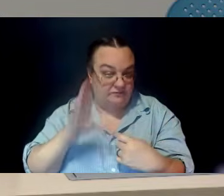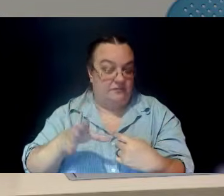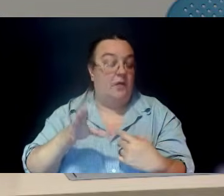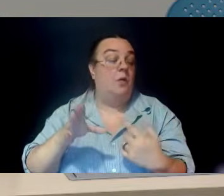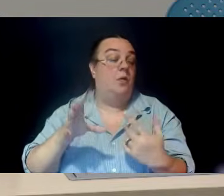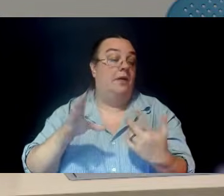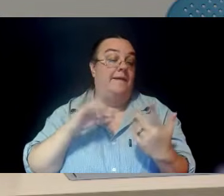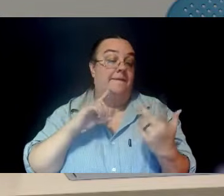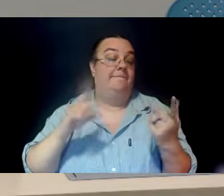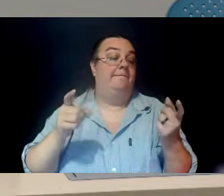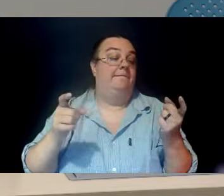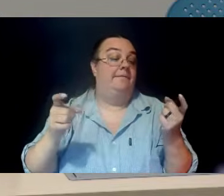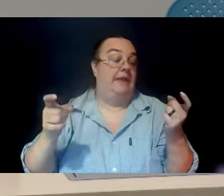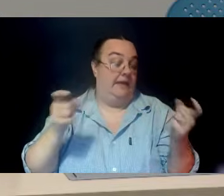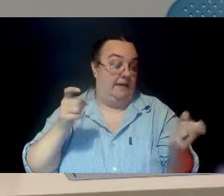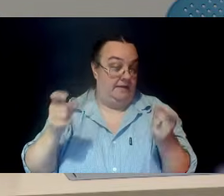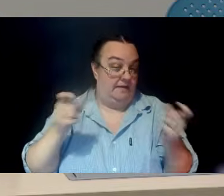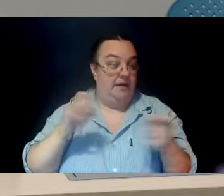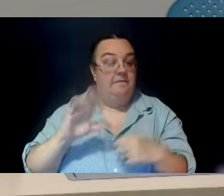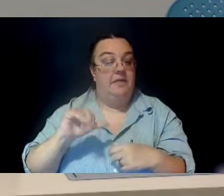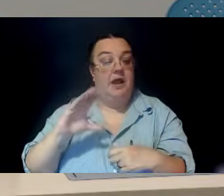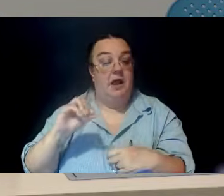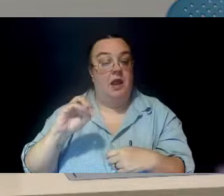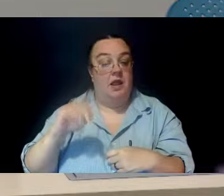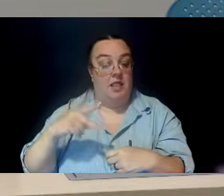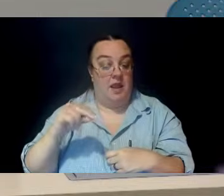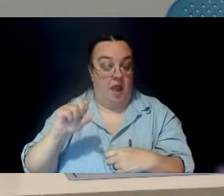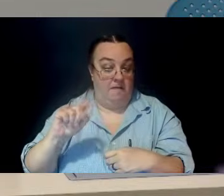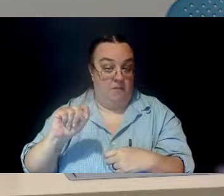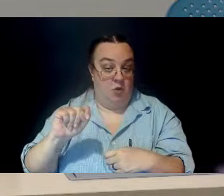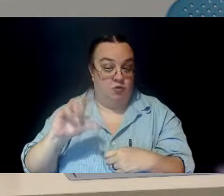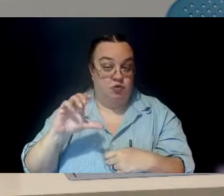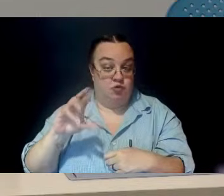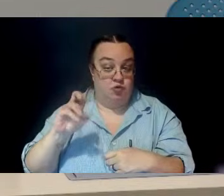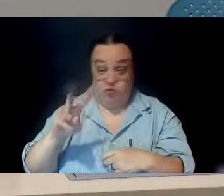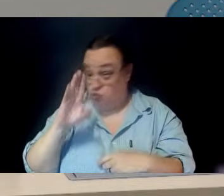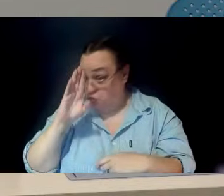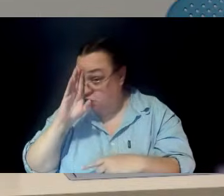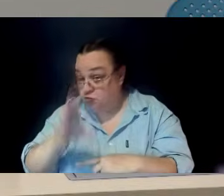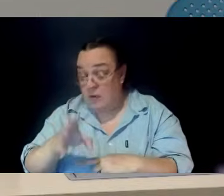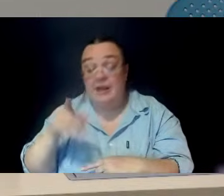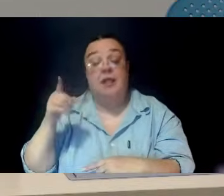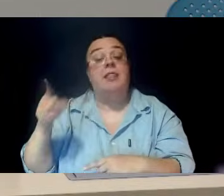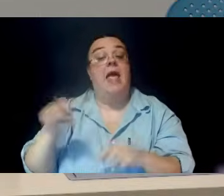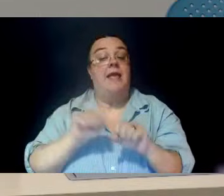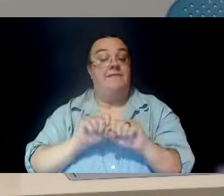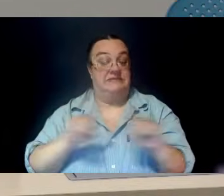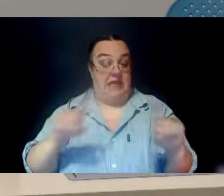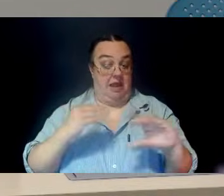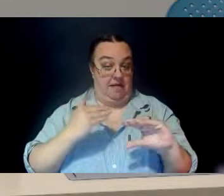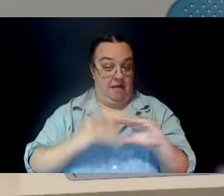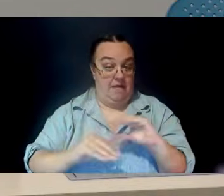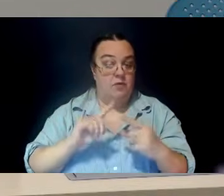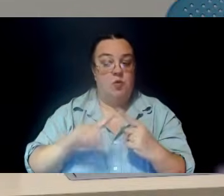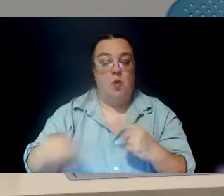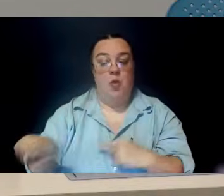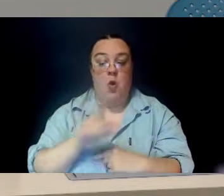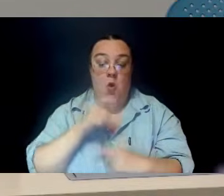administered by Compost Crew directly. Compost Crew has sent emails to the current